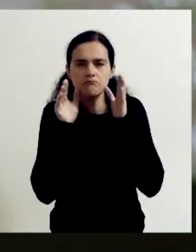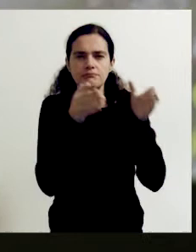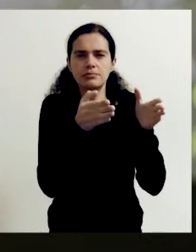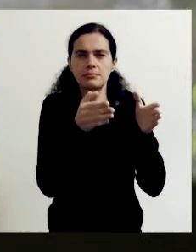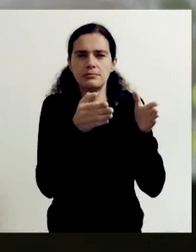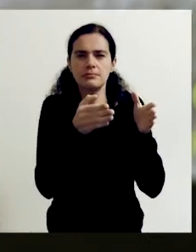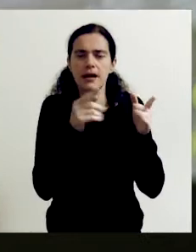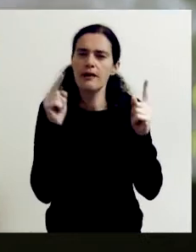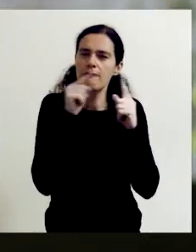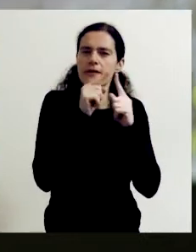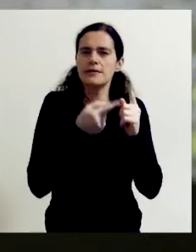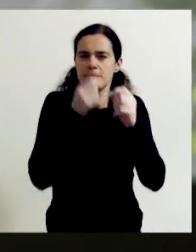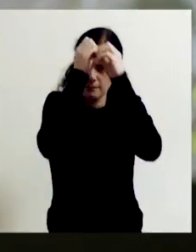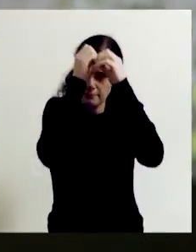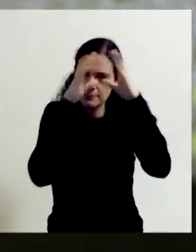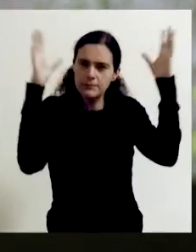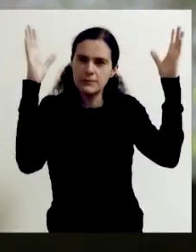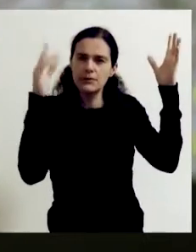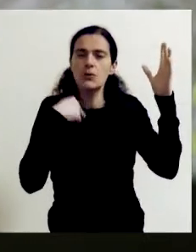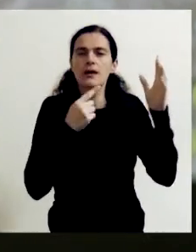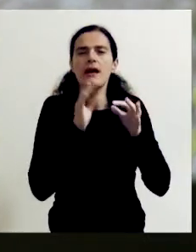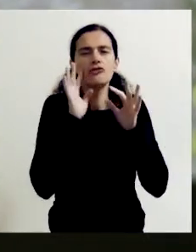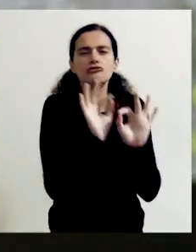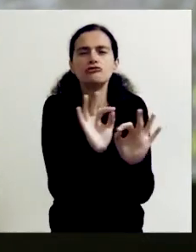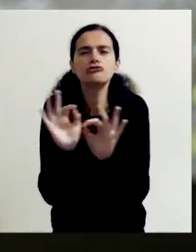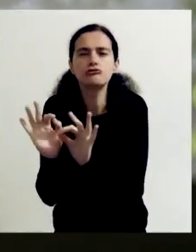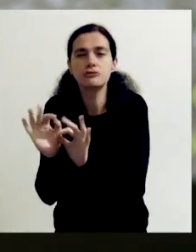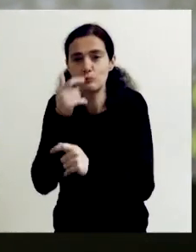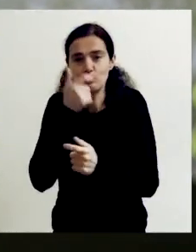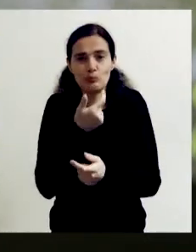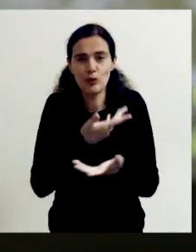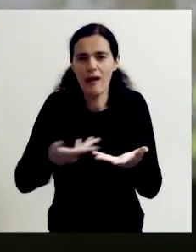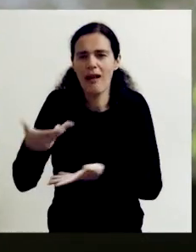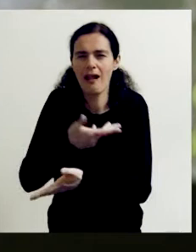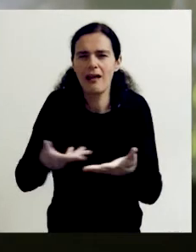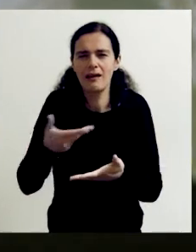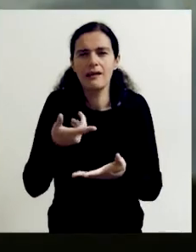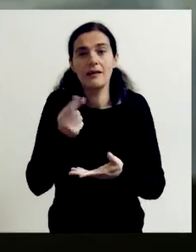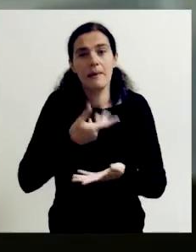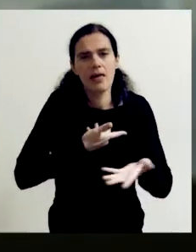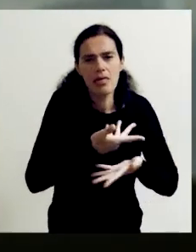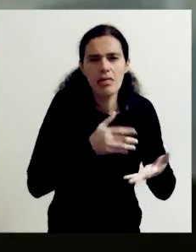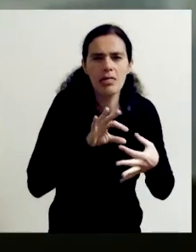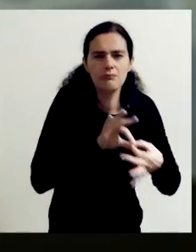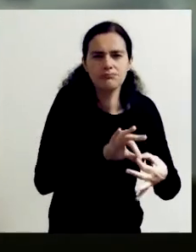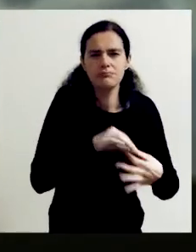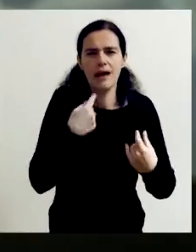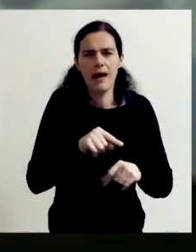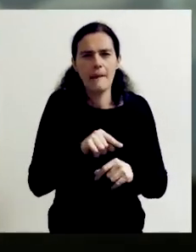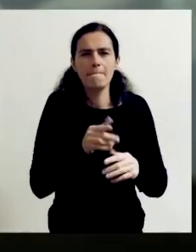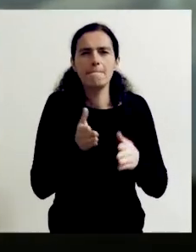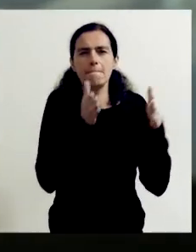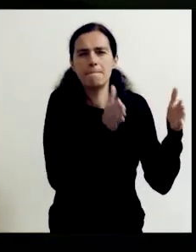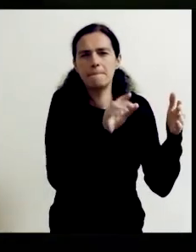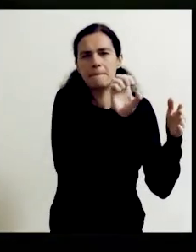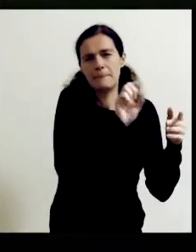can directly be a reference to the notion of care for each other or for empathy that was